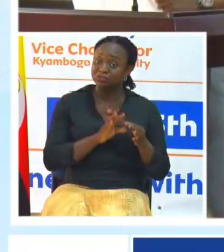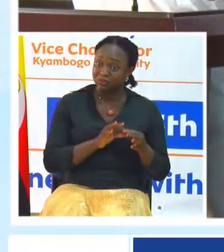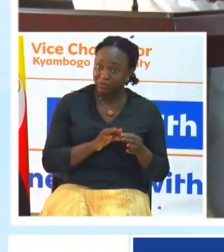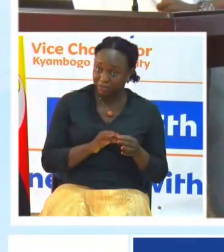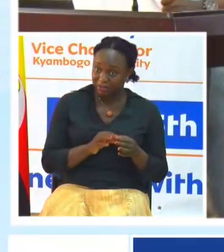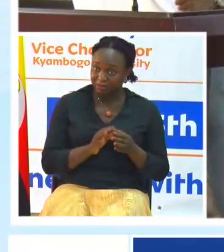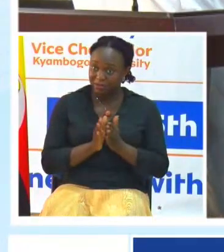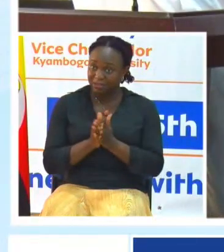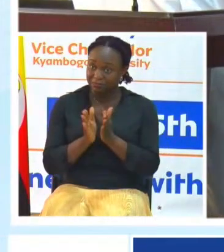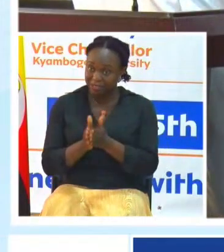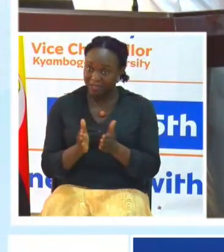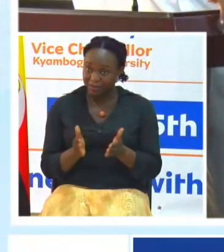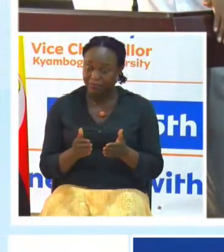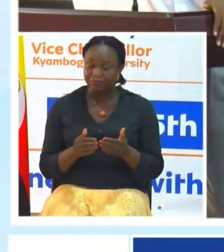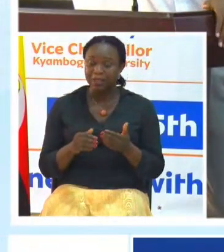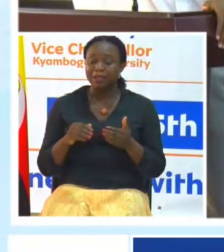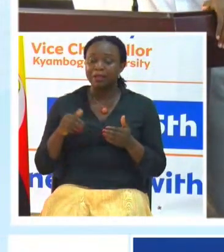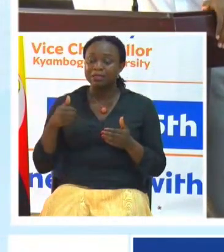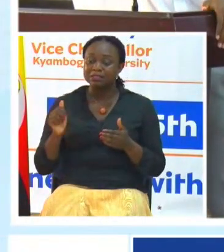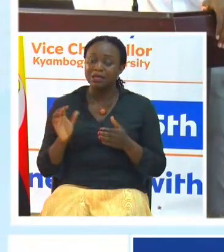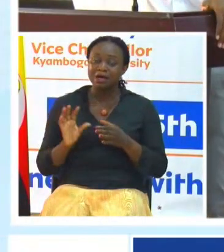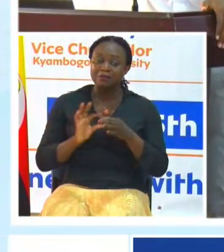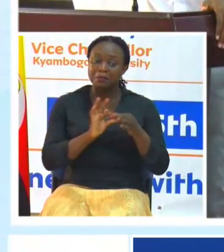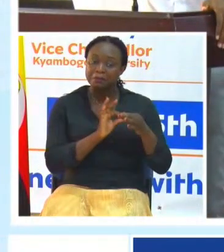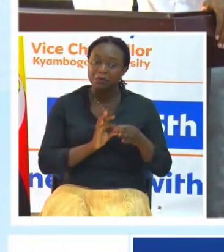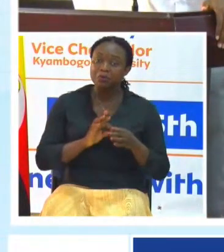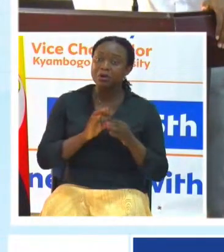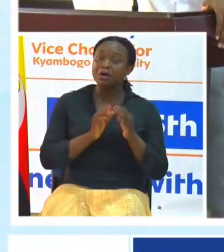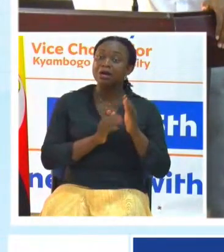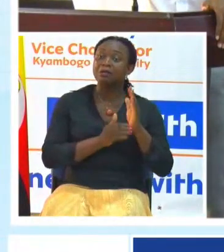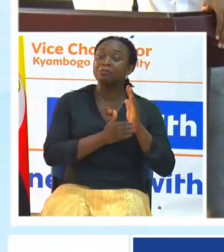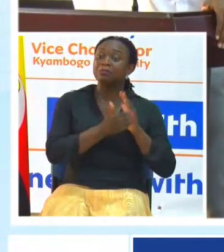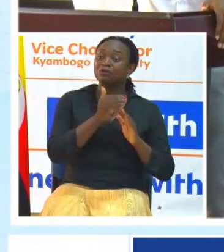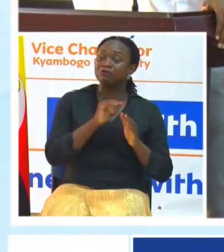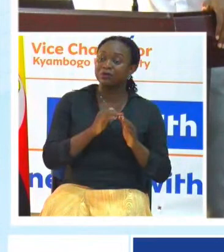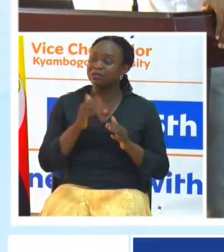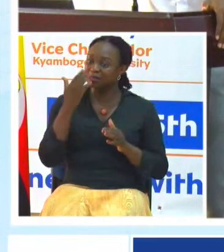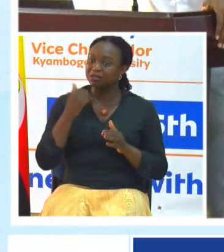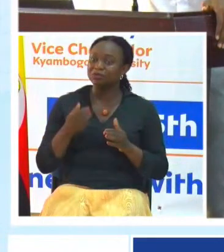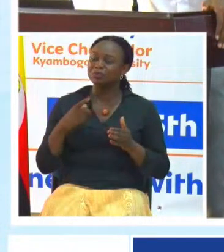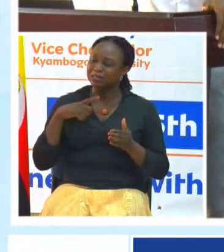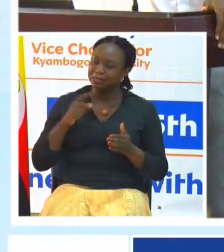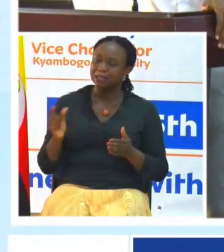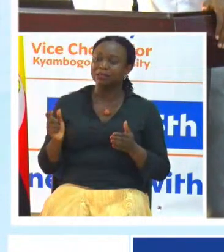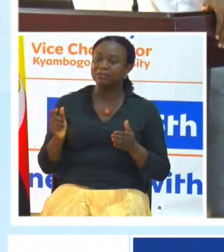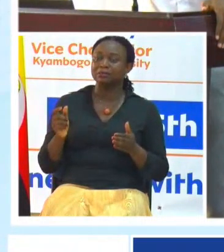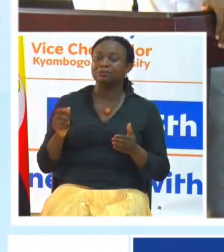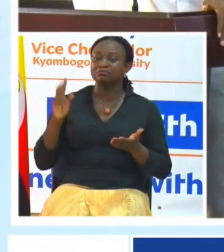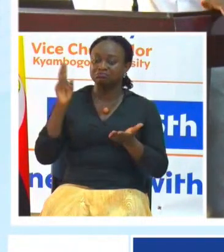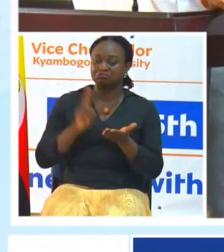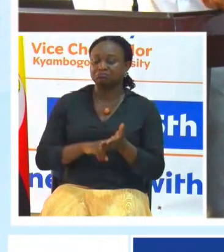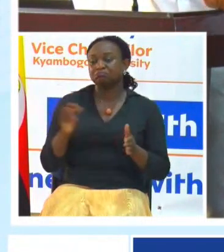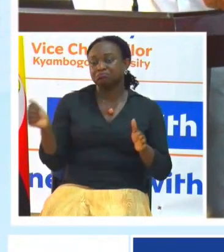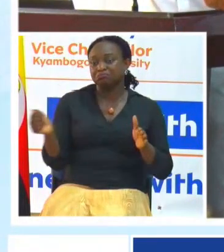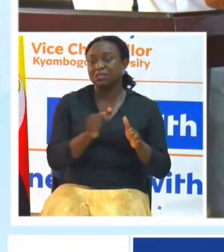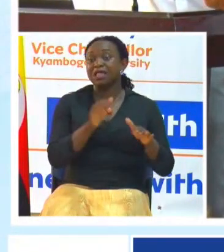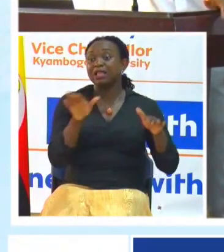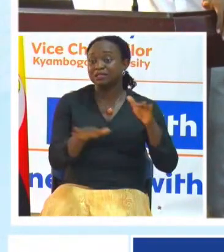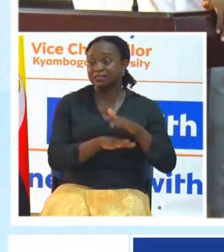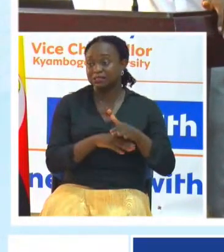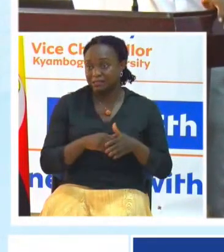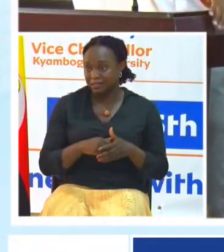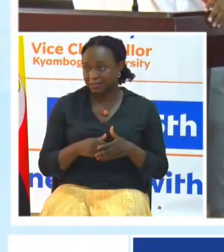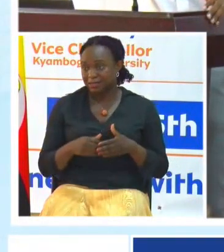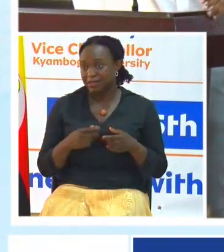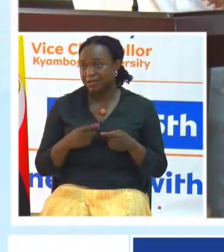the connection between him and the professor is actually what won him an assistantship. Okay? And then apart from